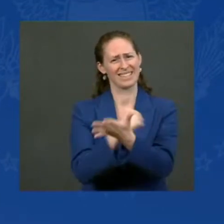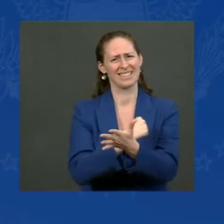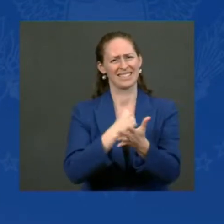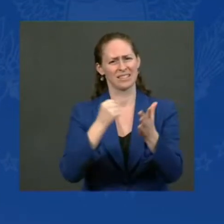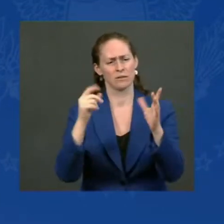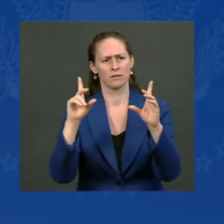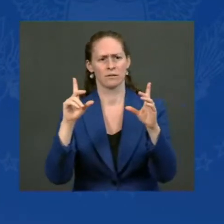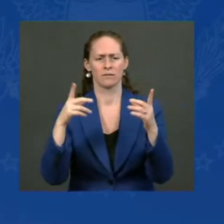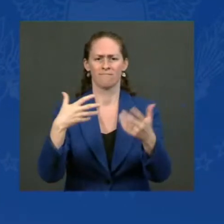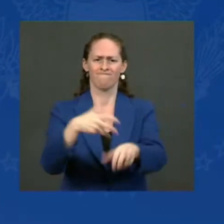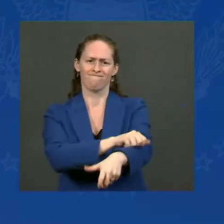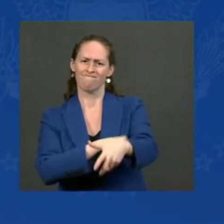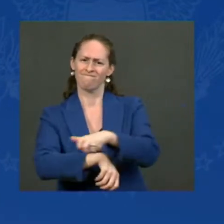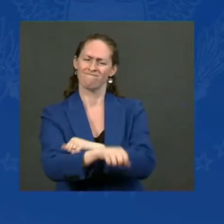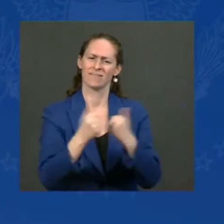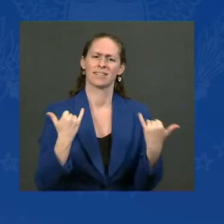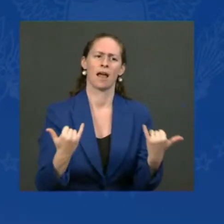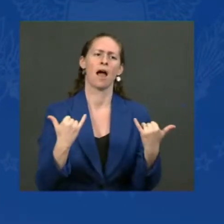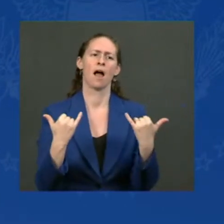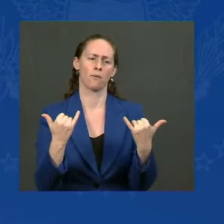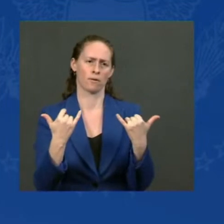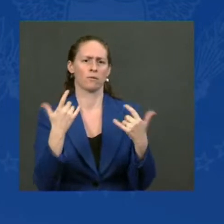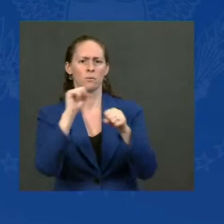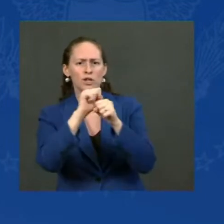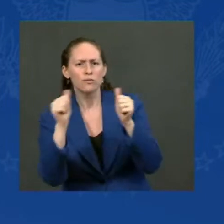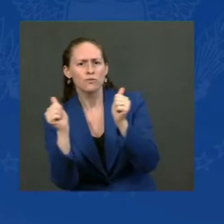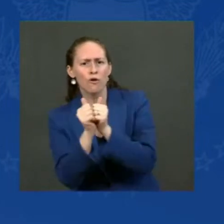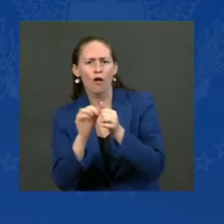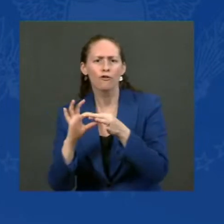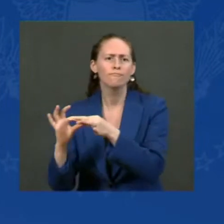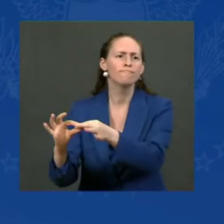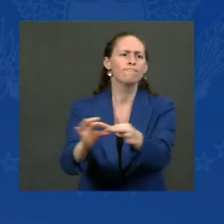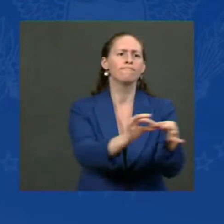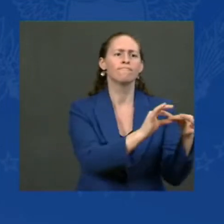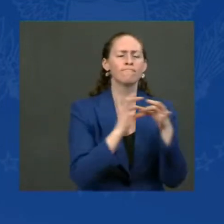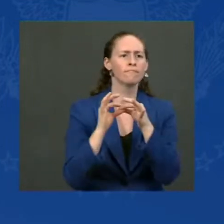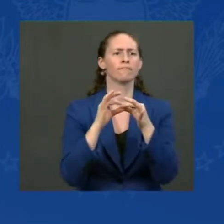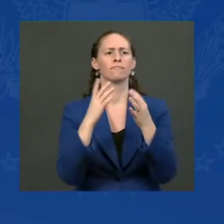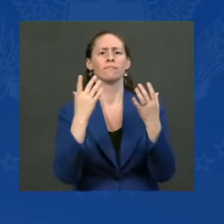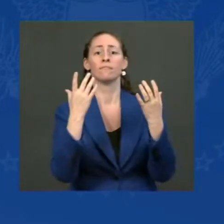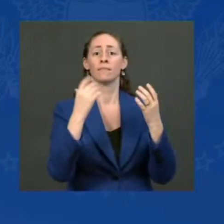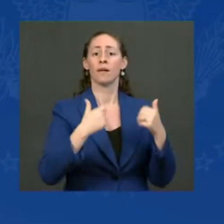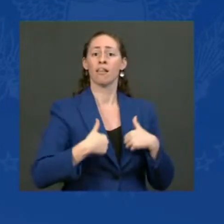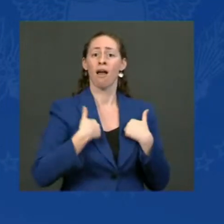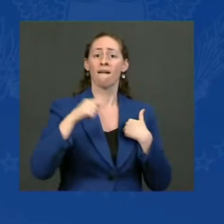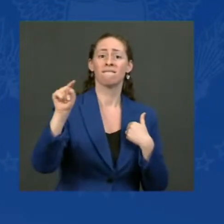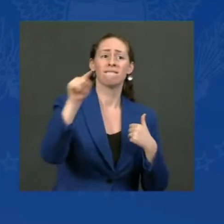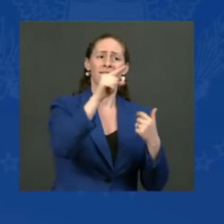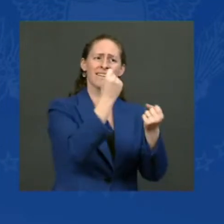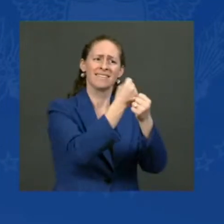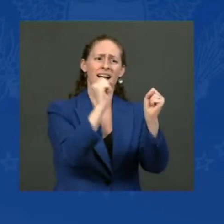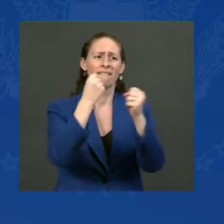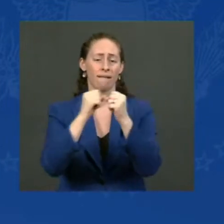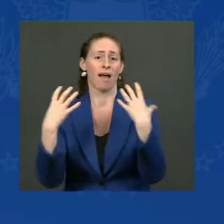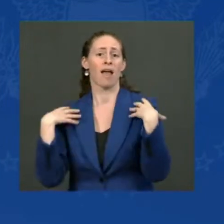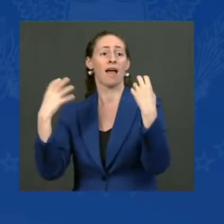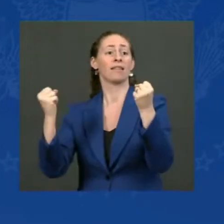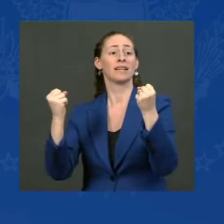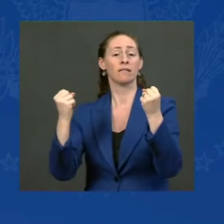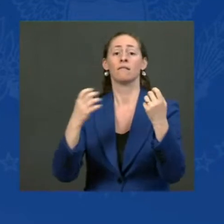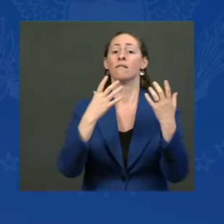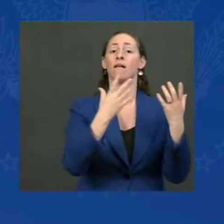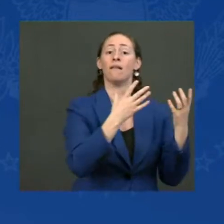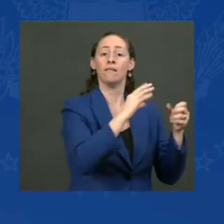work together to save lives, defeat COVID-19 everywhere, and take the necessary steps to prepare